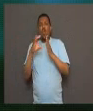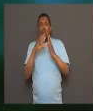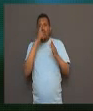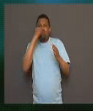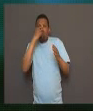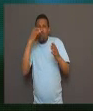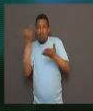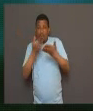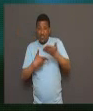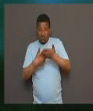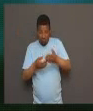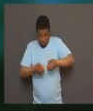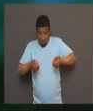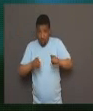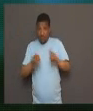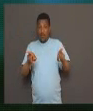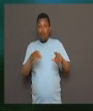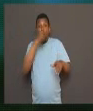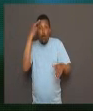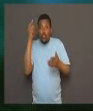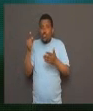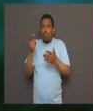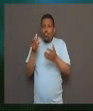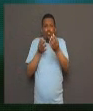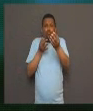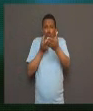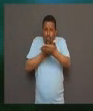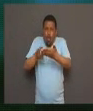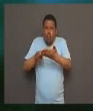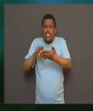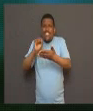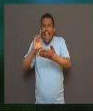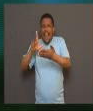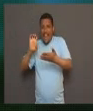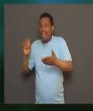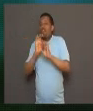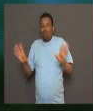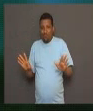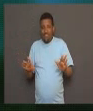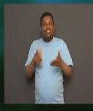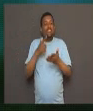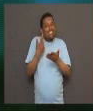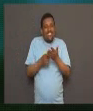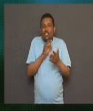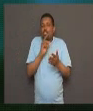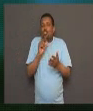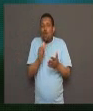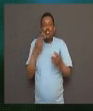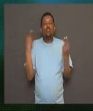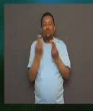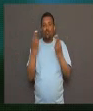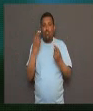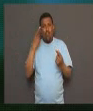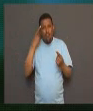conventional map because it is not drawn to scale and it is not used for